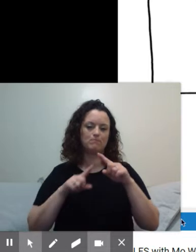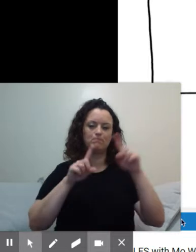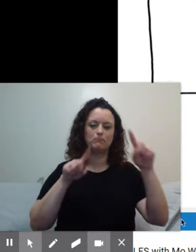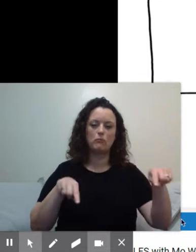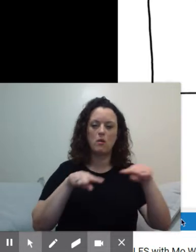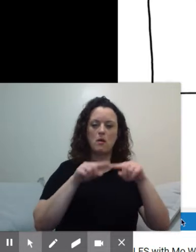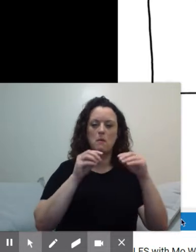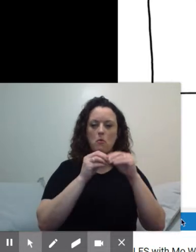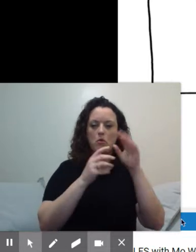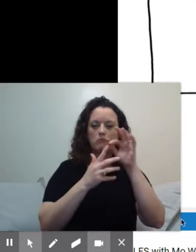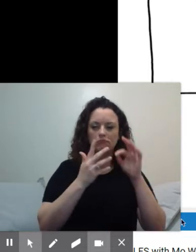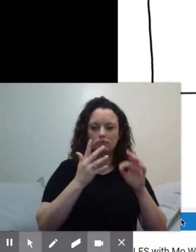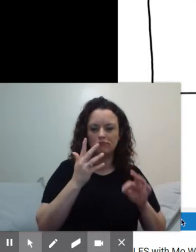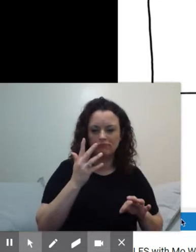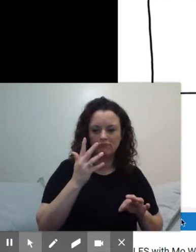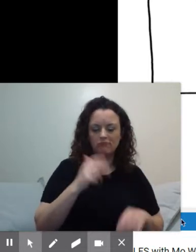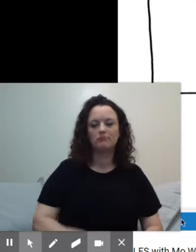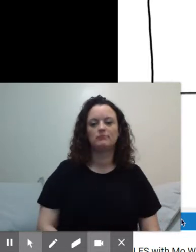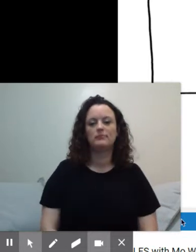I just